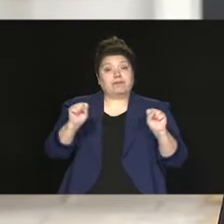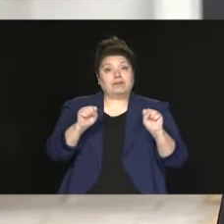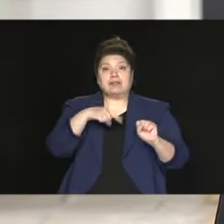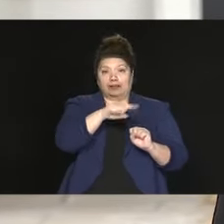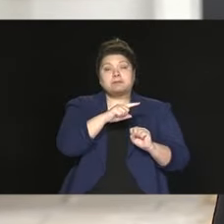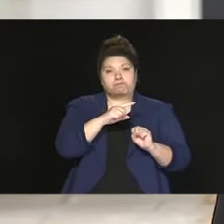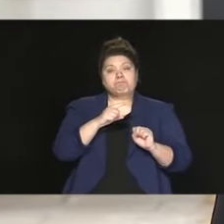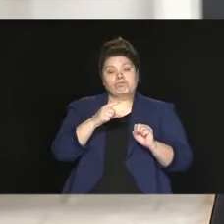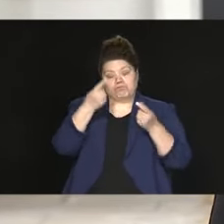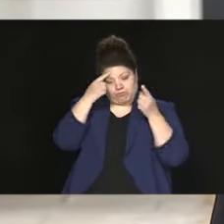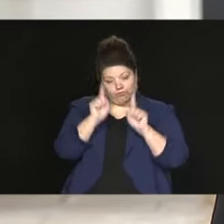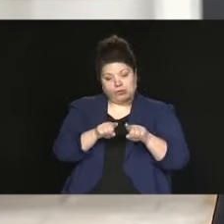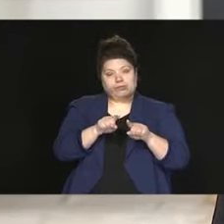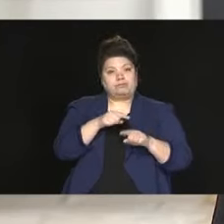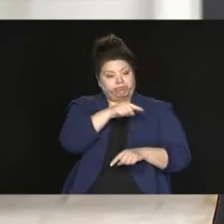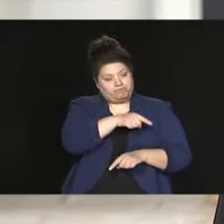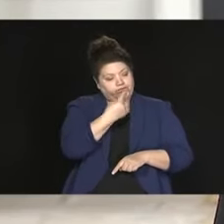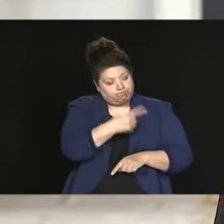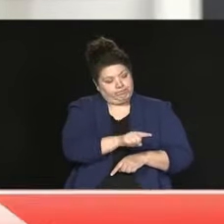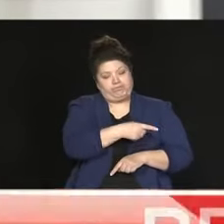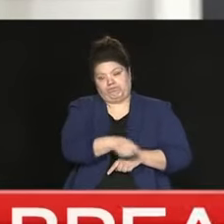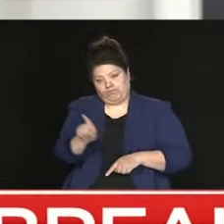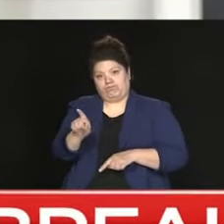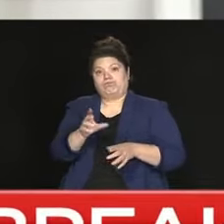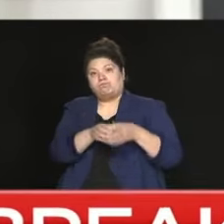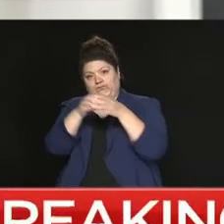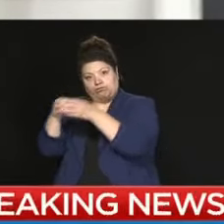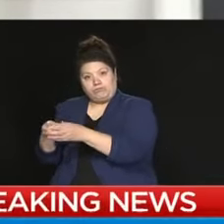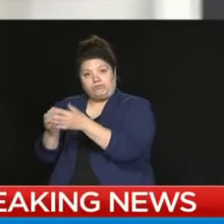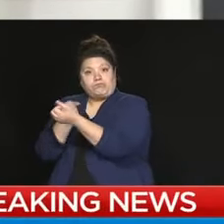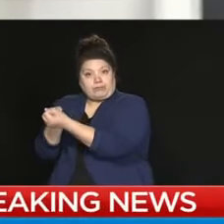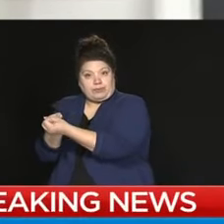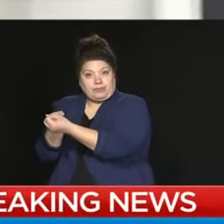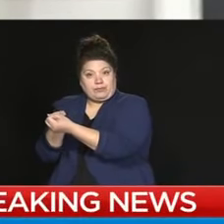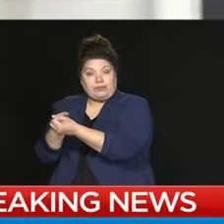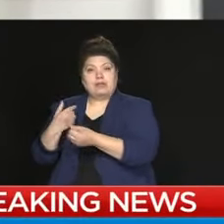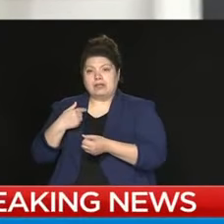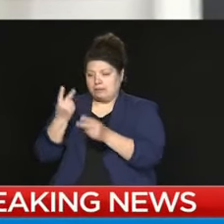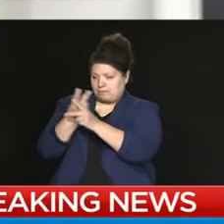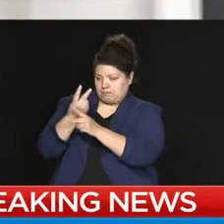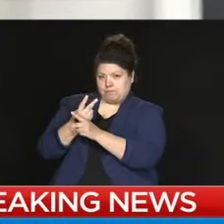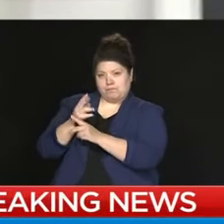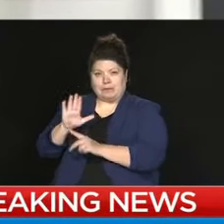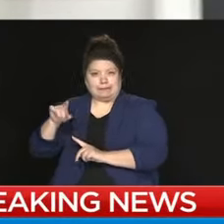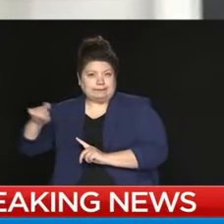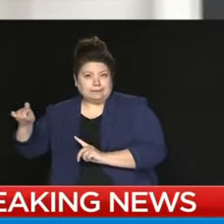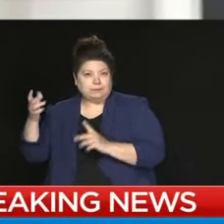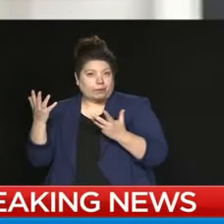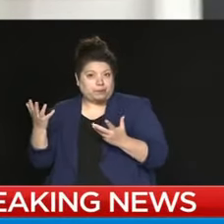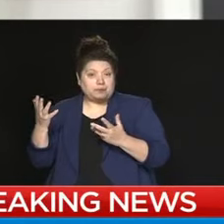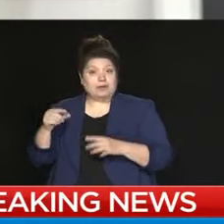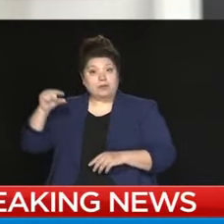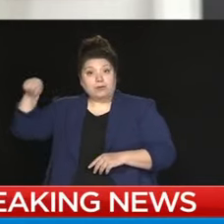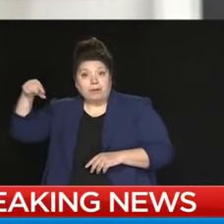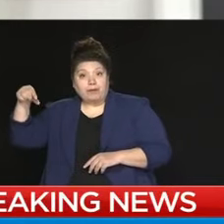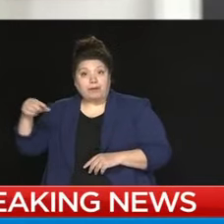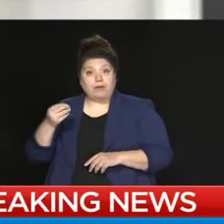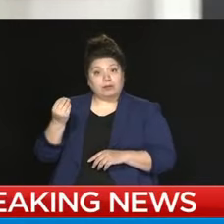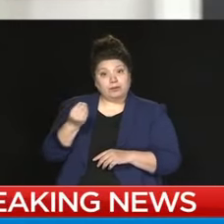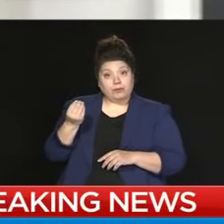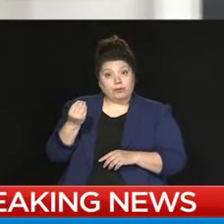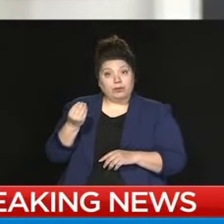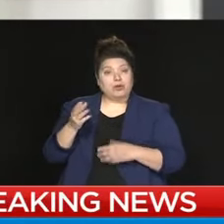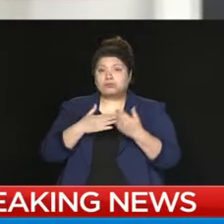we are determining what are the needs to be filled and how we will do this. Quebecers and citizens of Ontario,